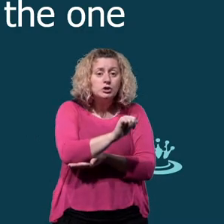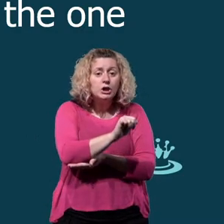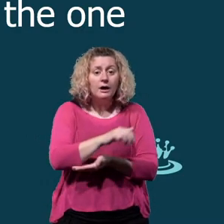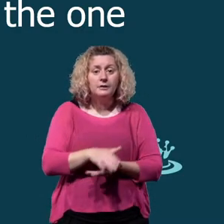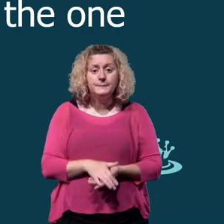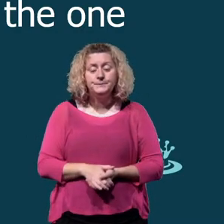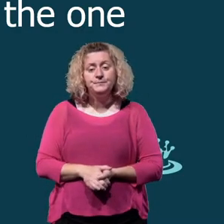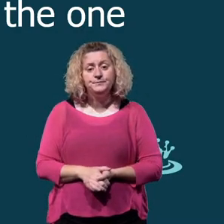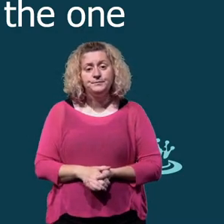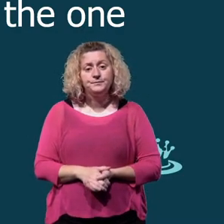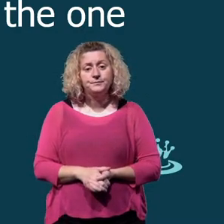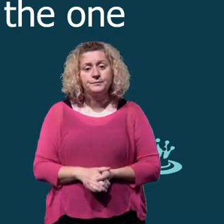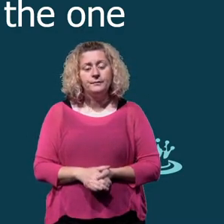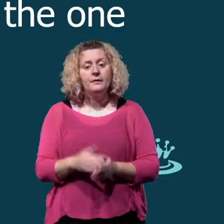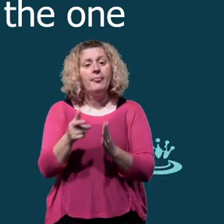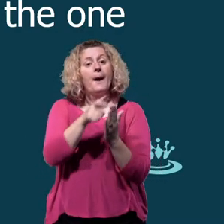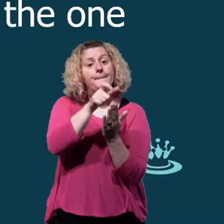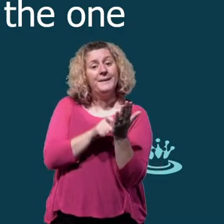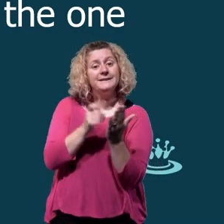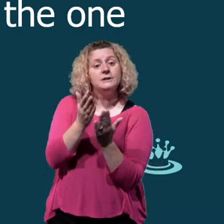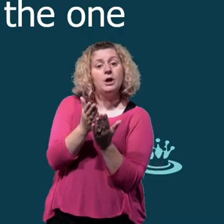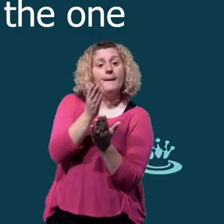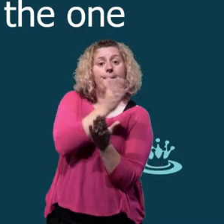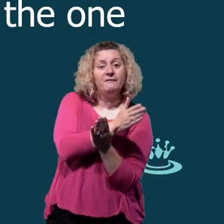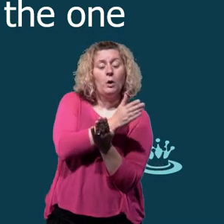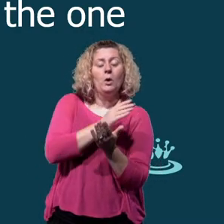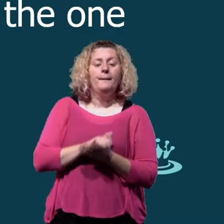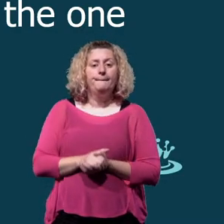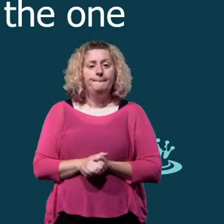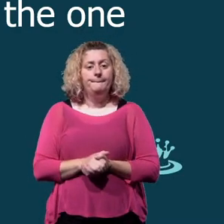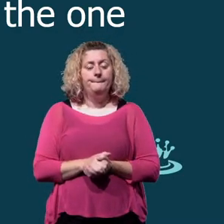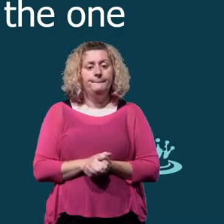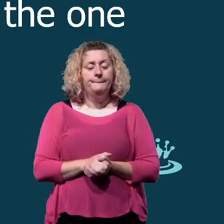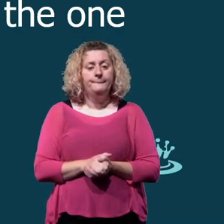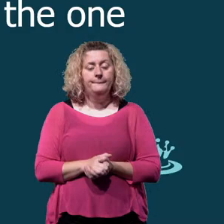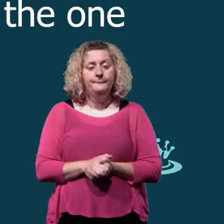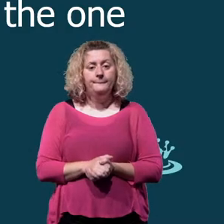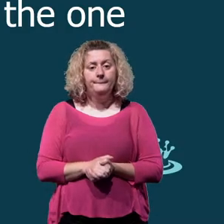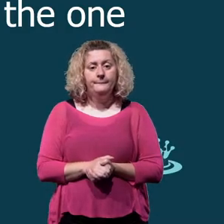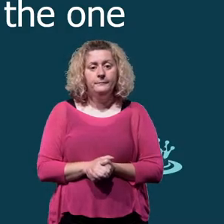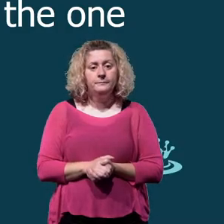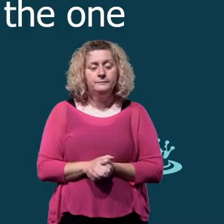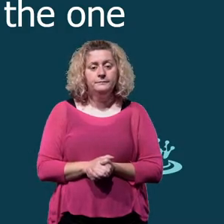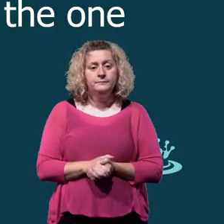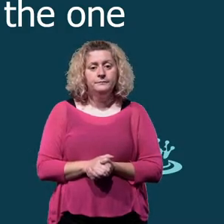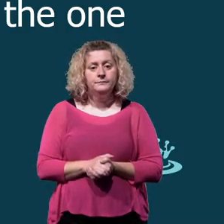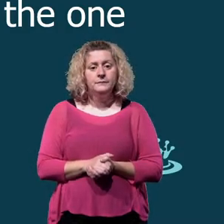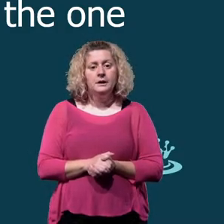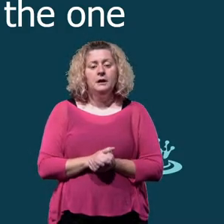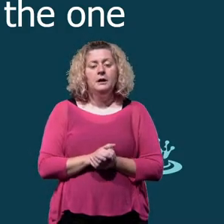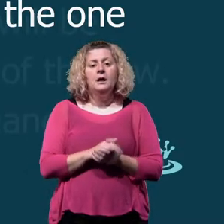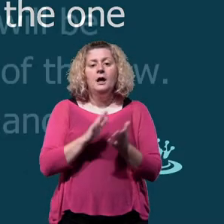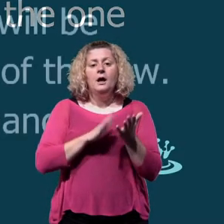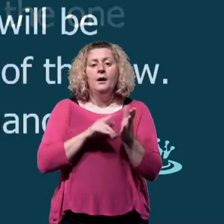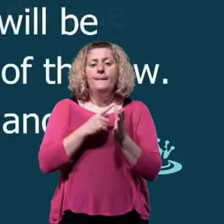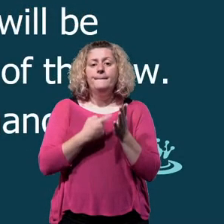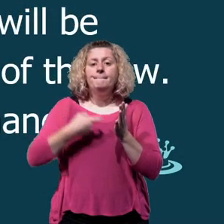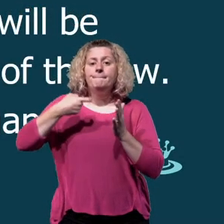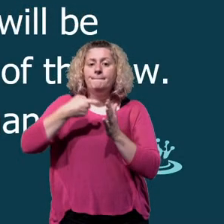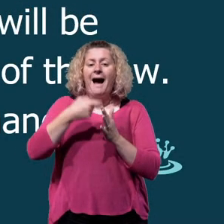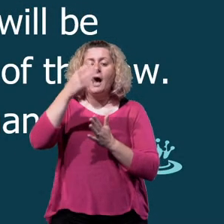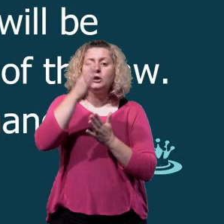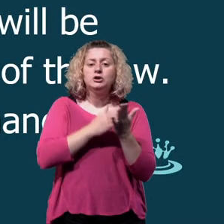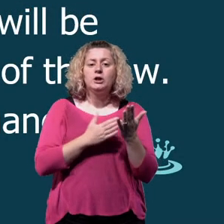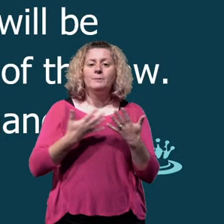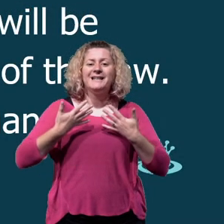passage here, the next passage we're going to get, if we go over the page, just to Mark chapter 10, is about the